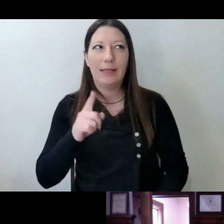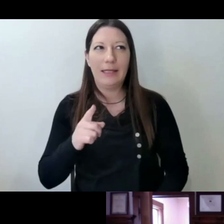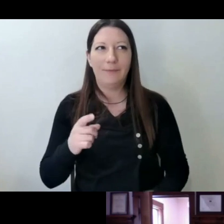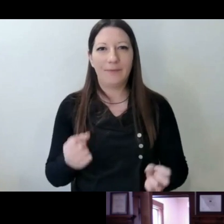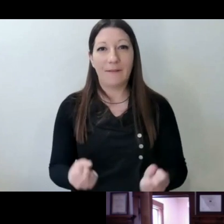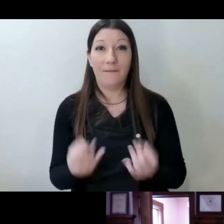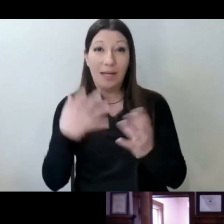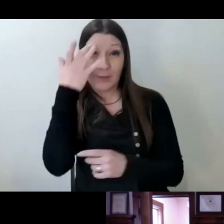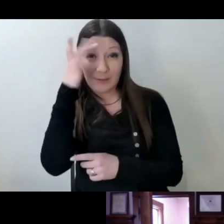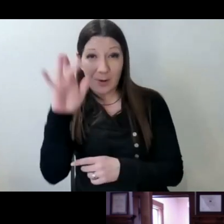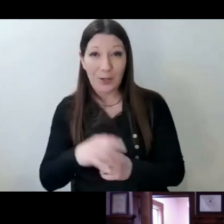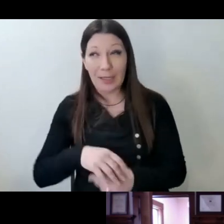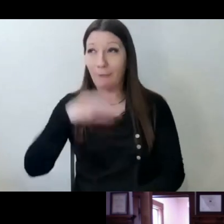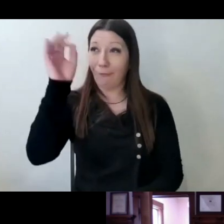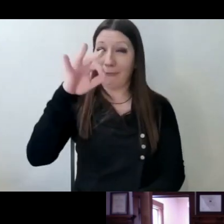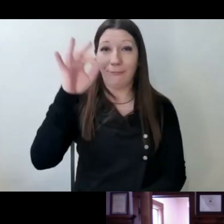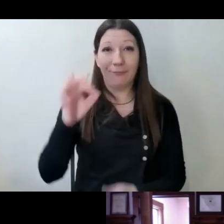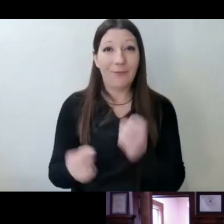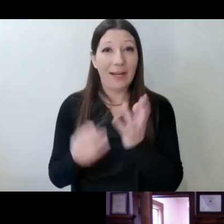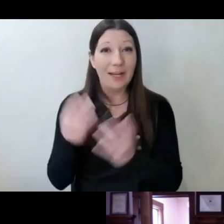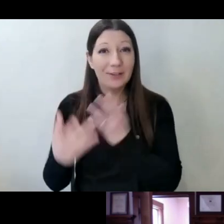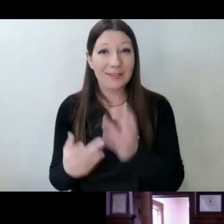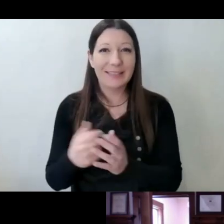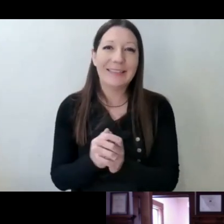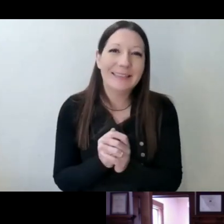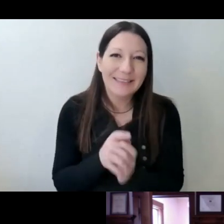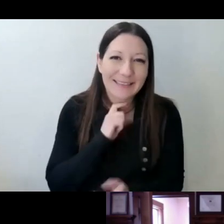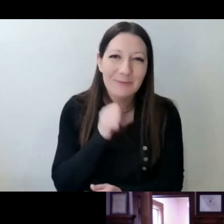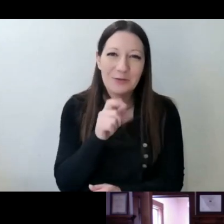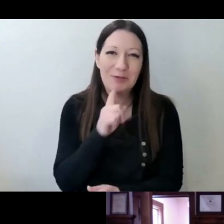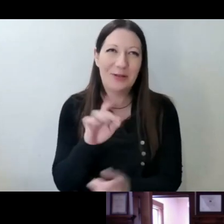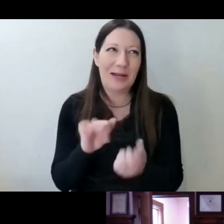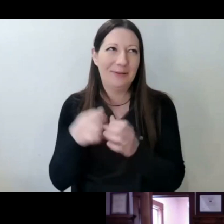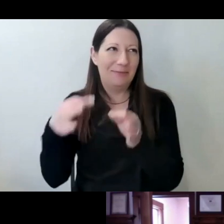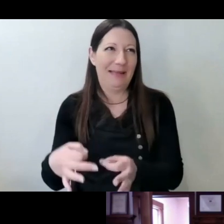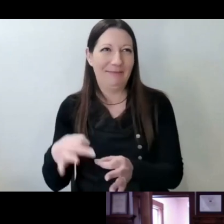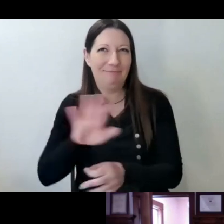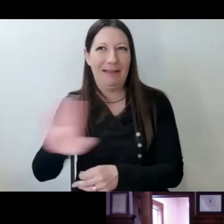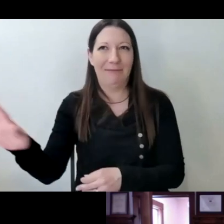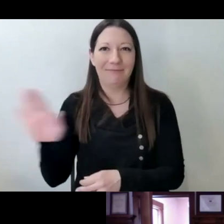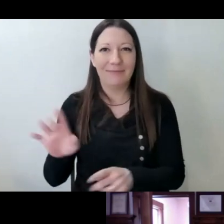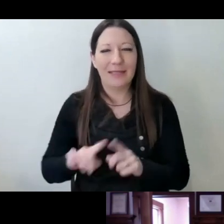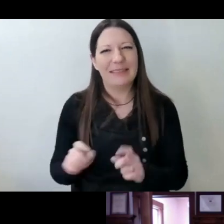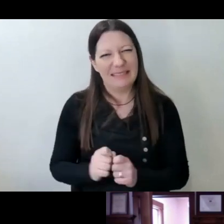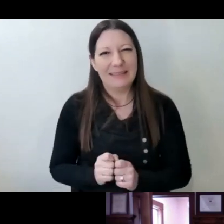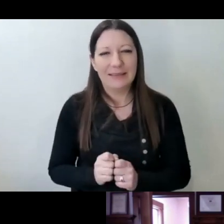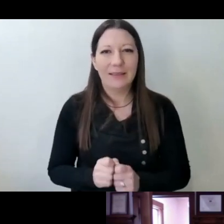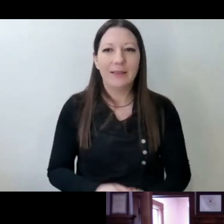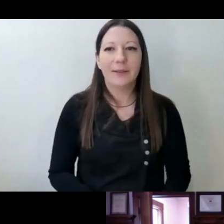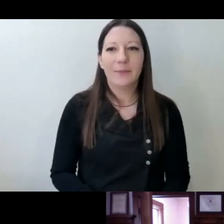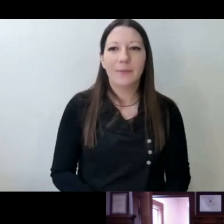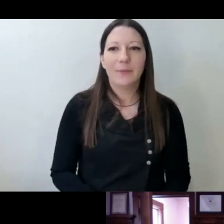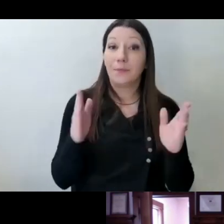those instances in the area for sure. Thank you. And actually, I think I misread the question about gentrification, so I'd like to bring